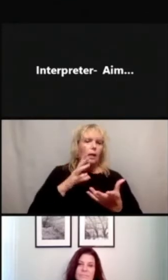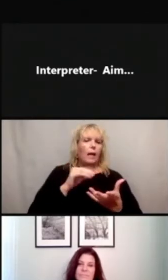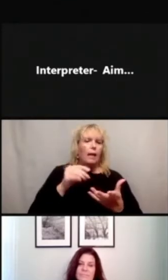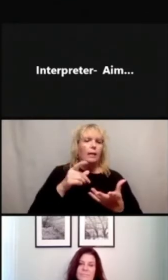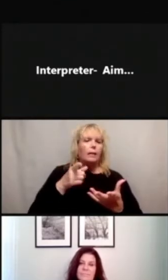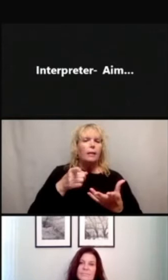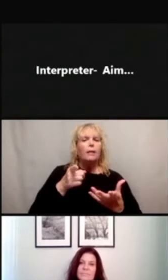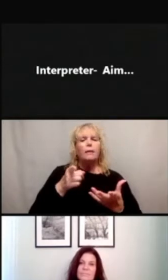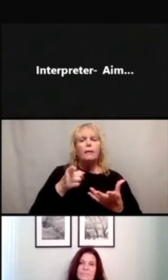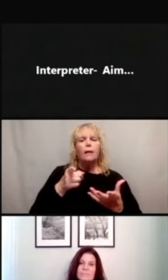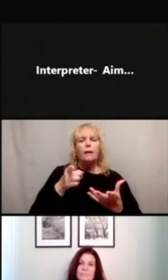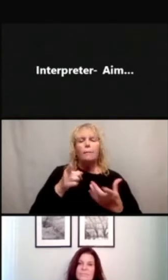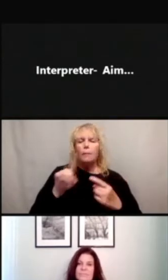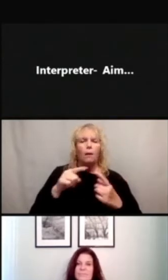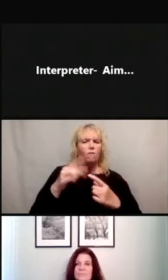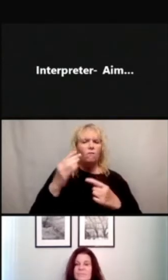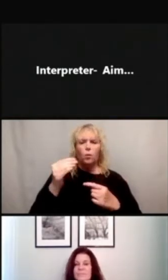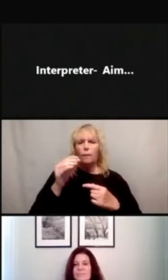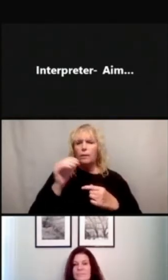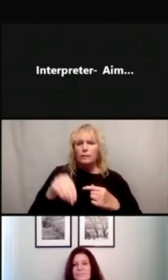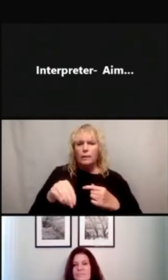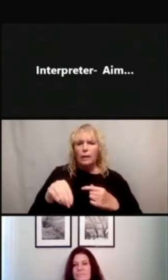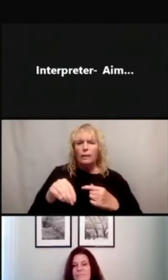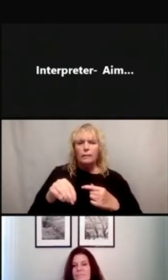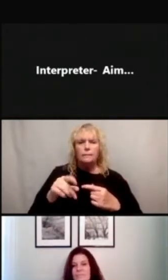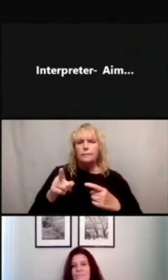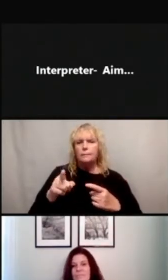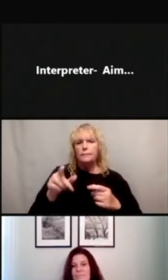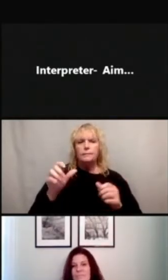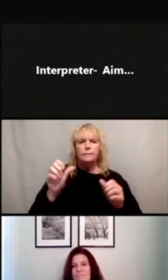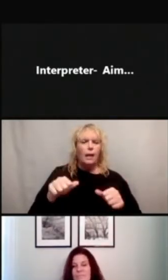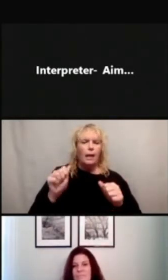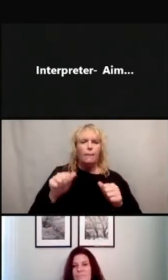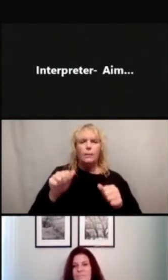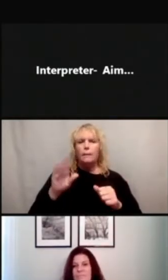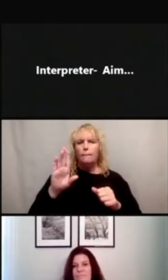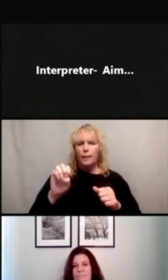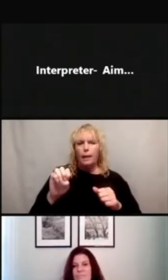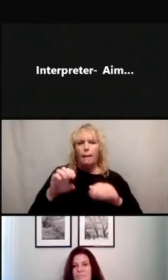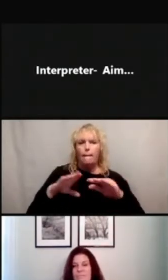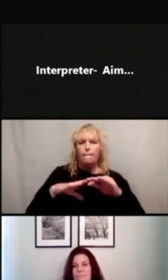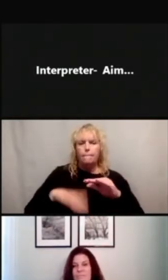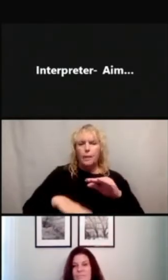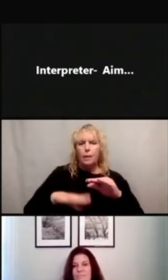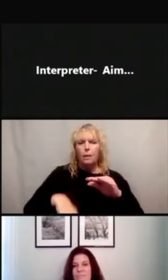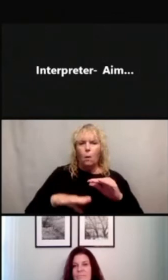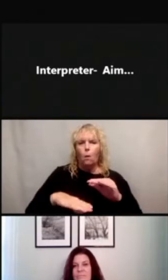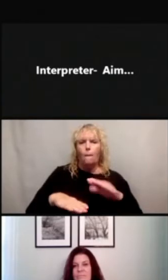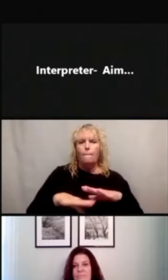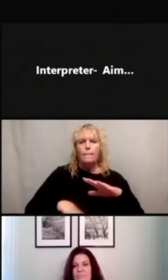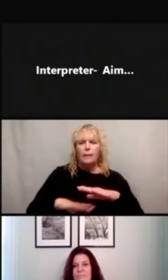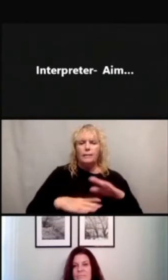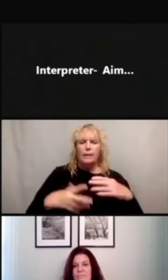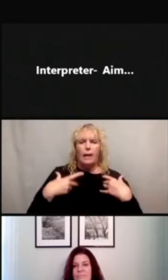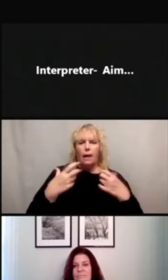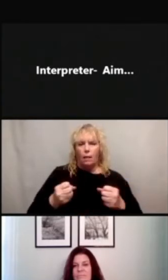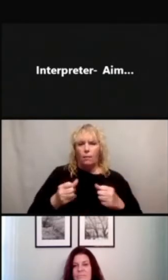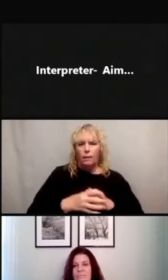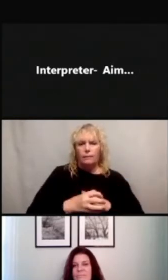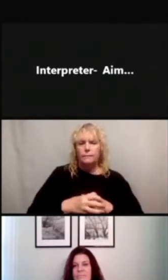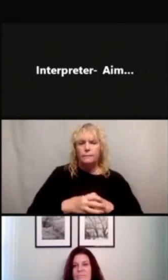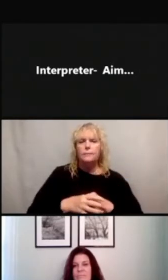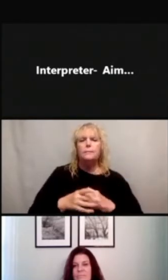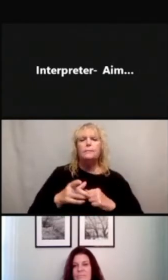population were rated to be at below basic health literacy. These are folks that would